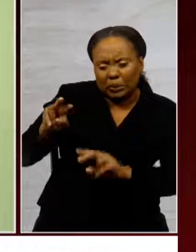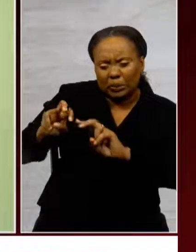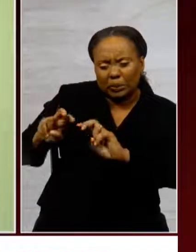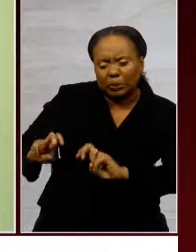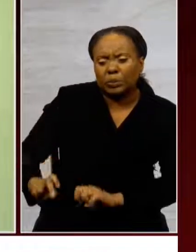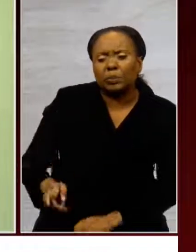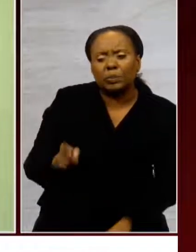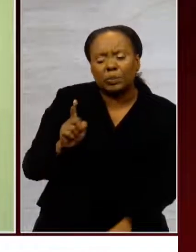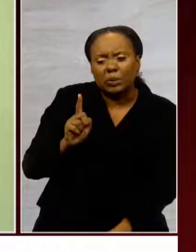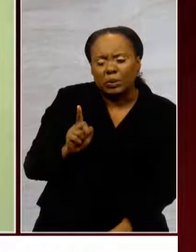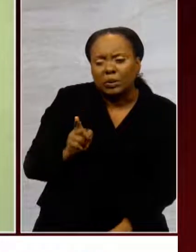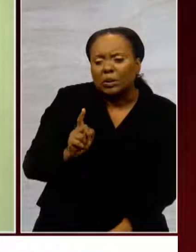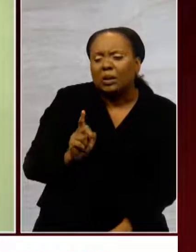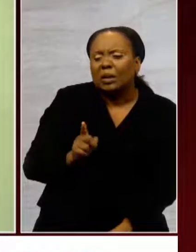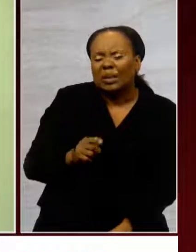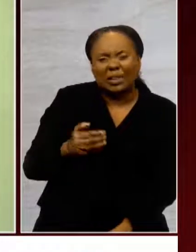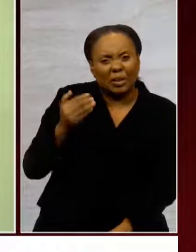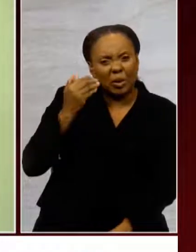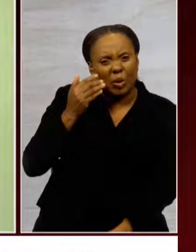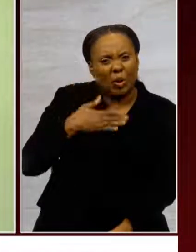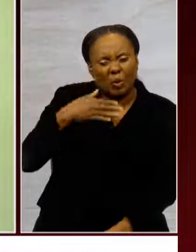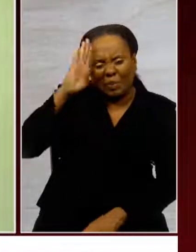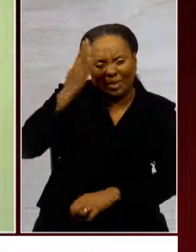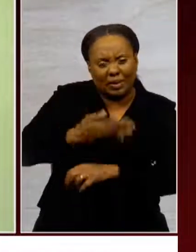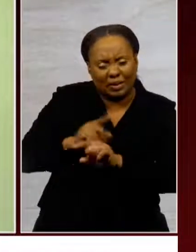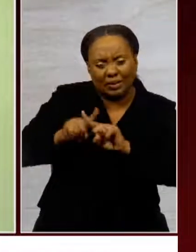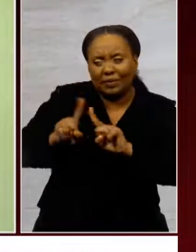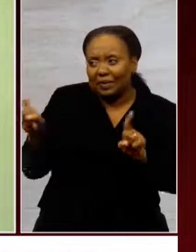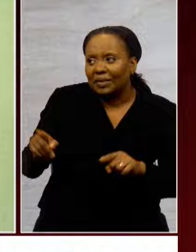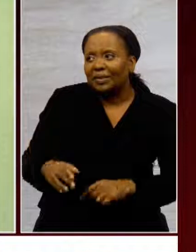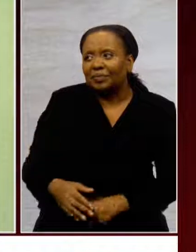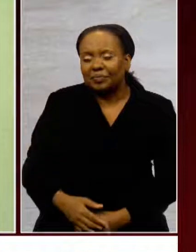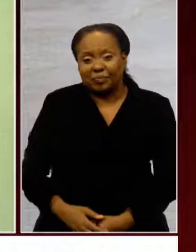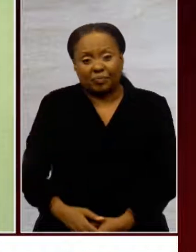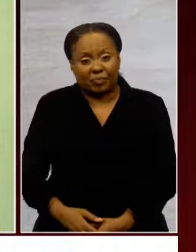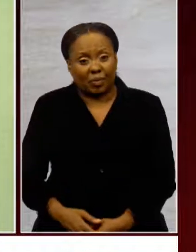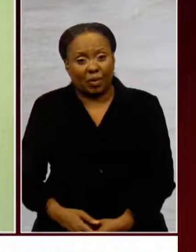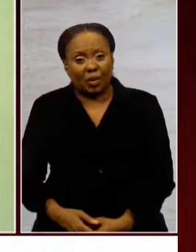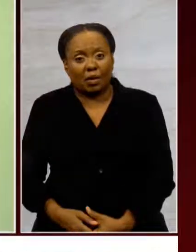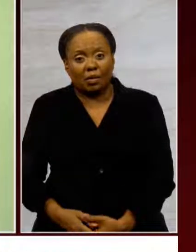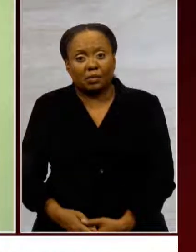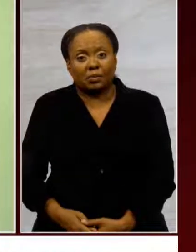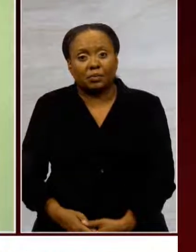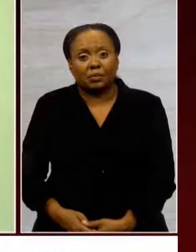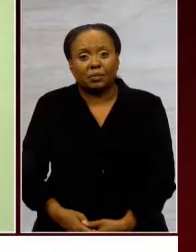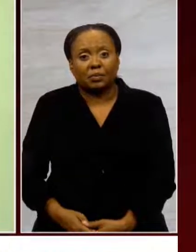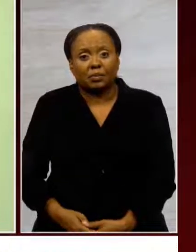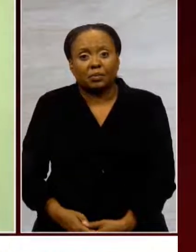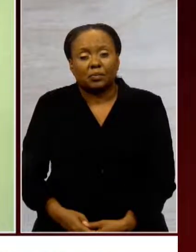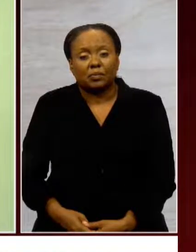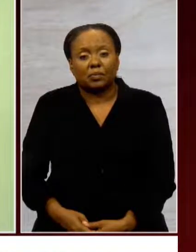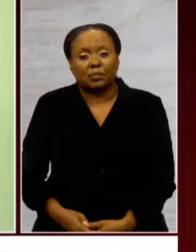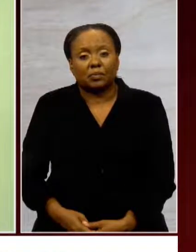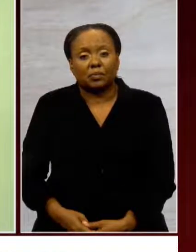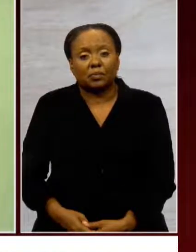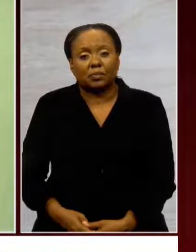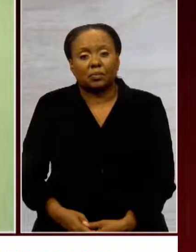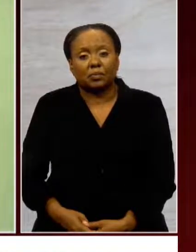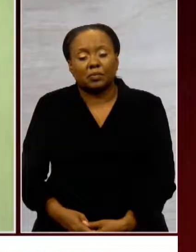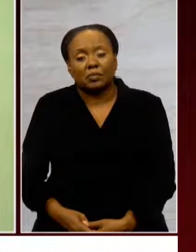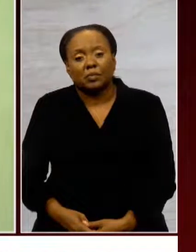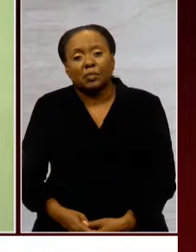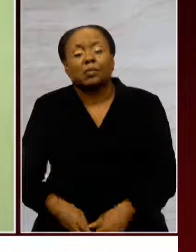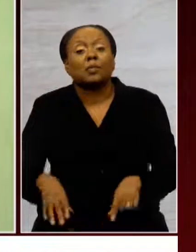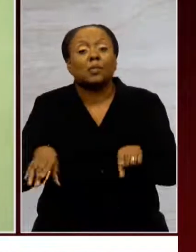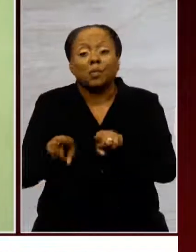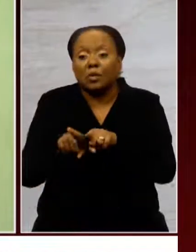that having a child's challenges, you're already anxious. And now you're adding additional things on the surface, which makes your